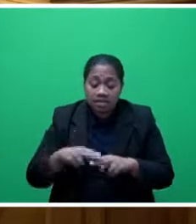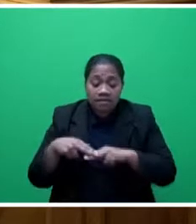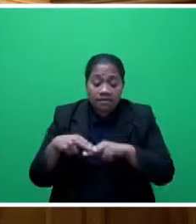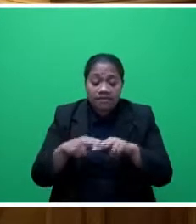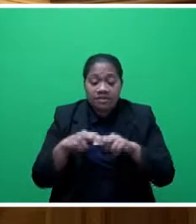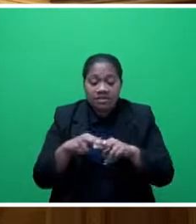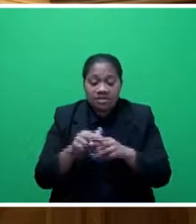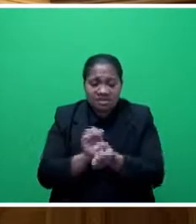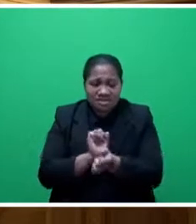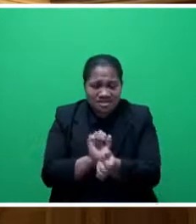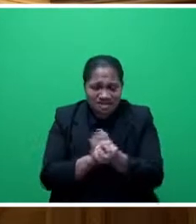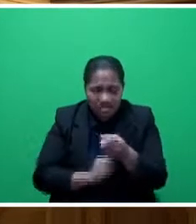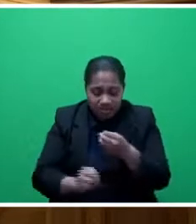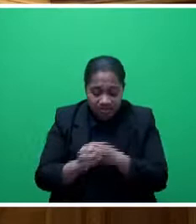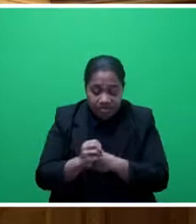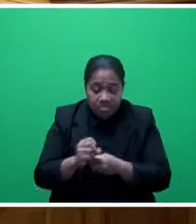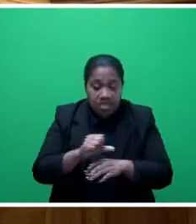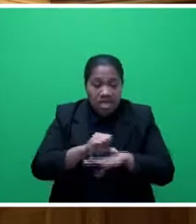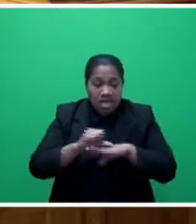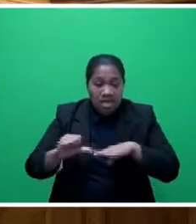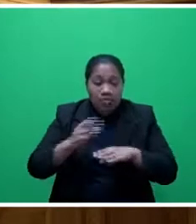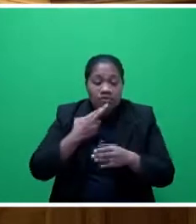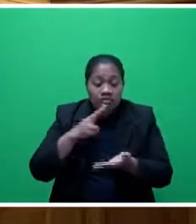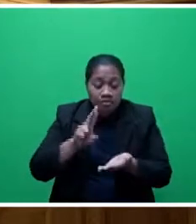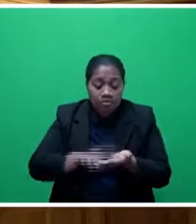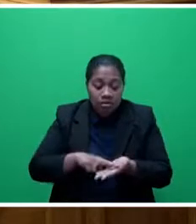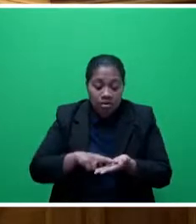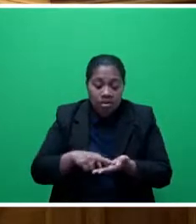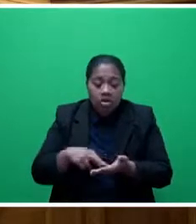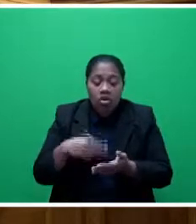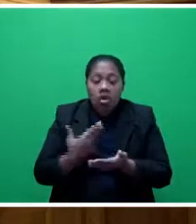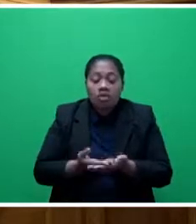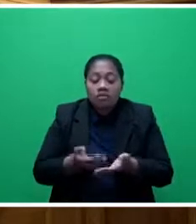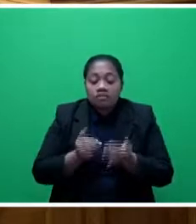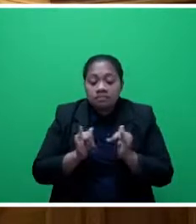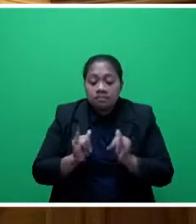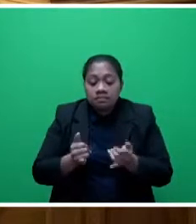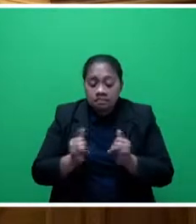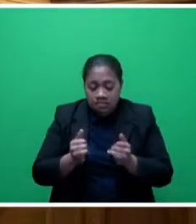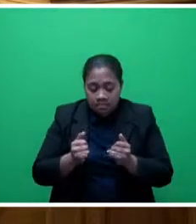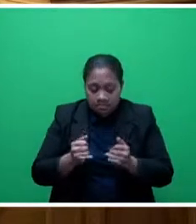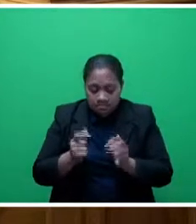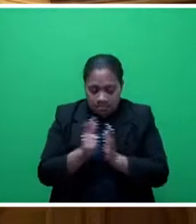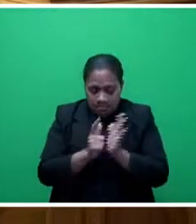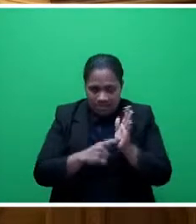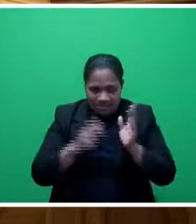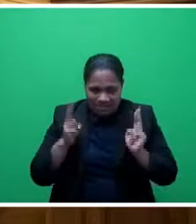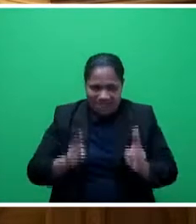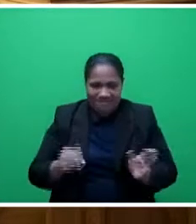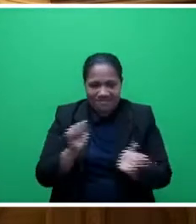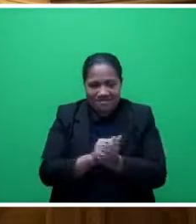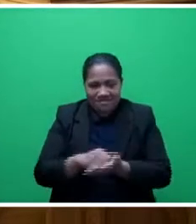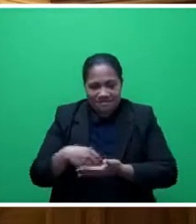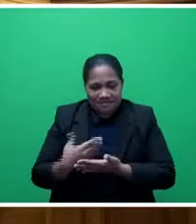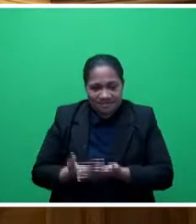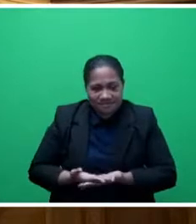Report to the Standing Committee on Justice, Law and Human Rights.